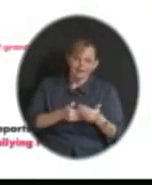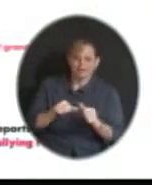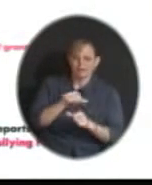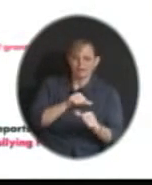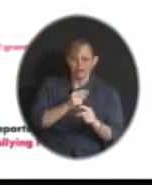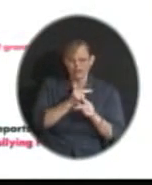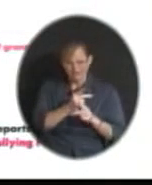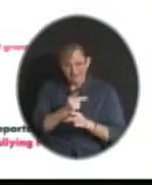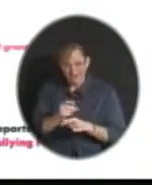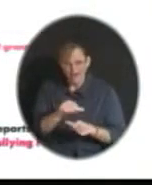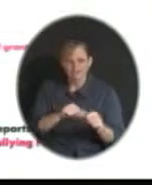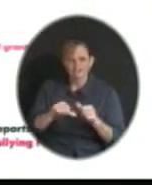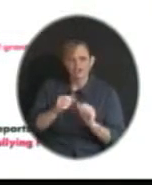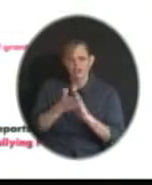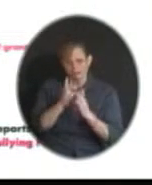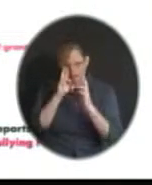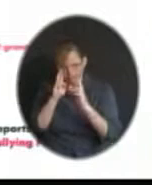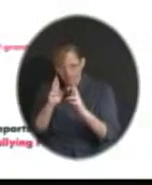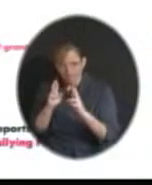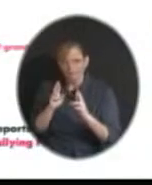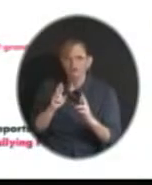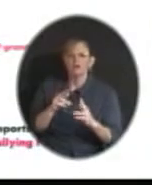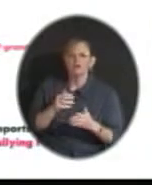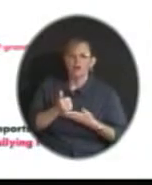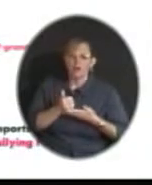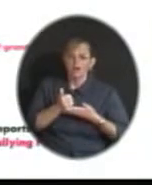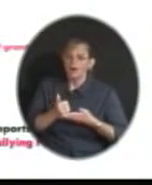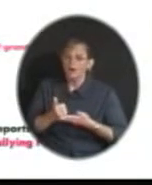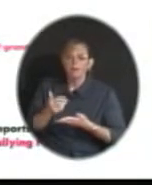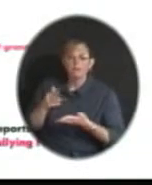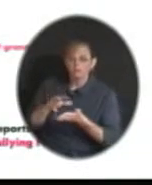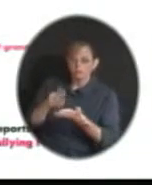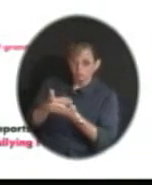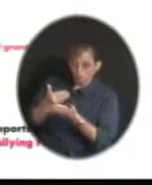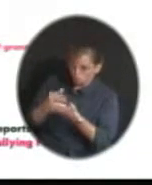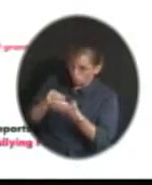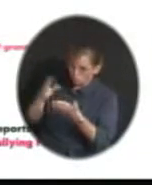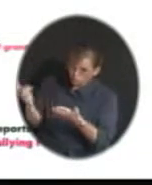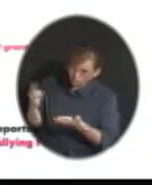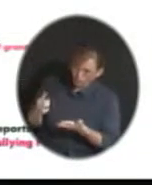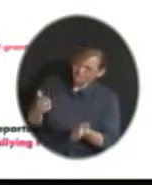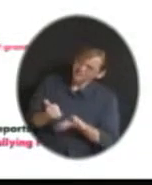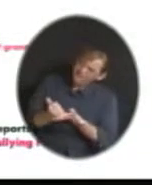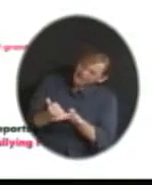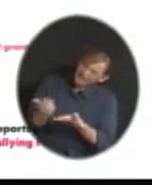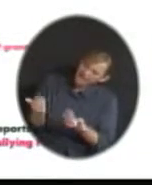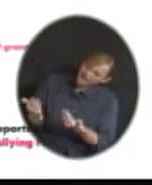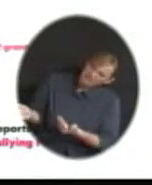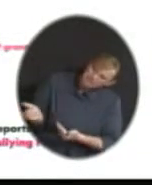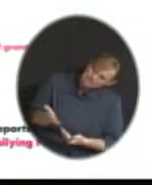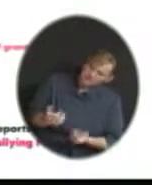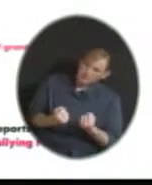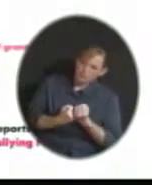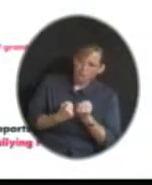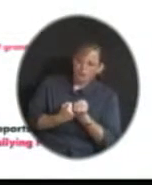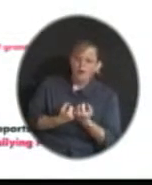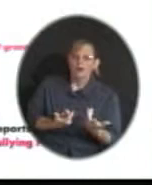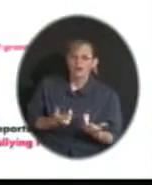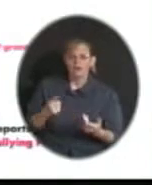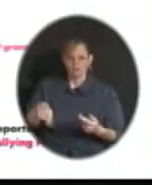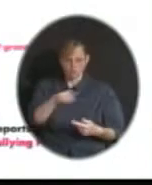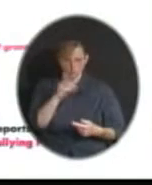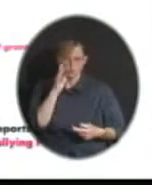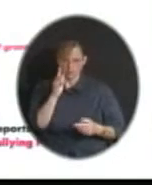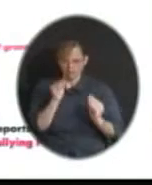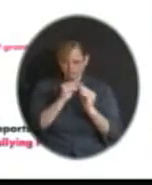other, be respectful, help out new students. There's just a really, really powerful message, and you guys will get lots more information as that